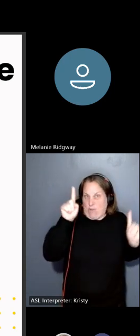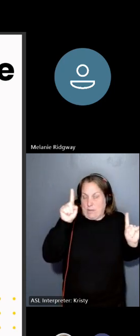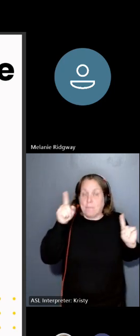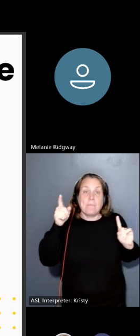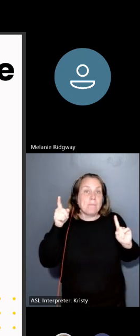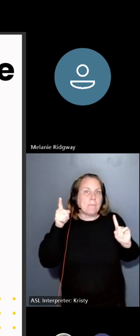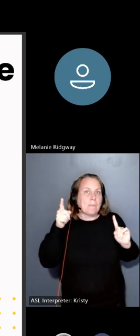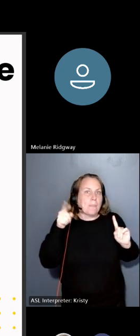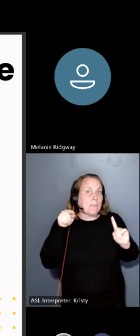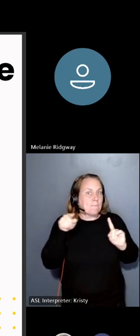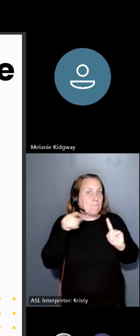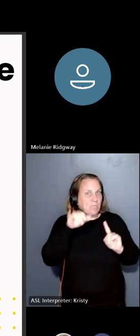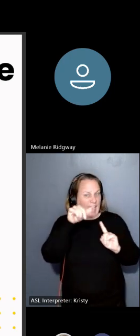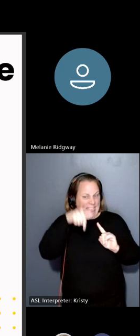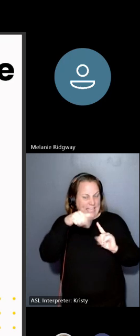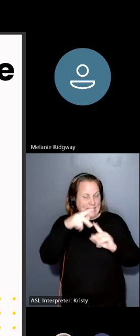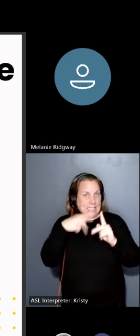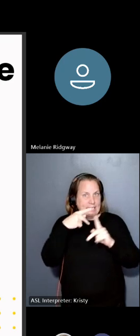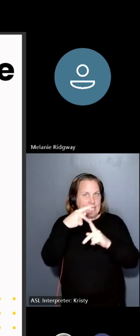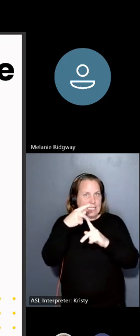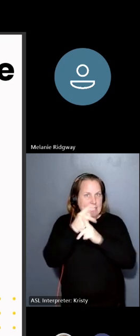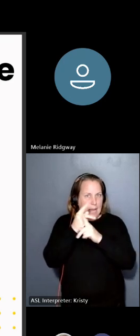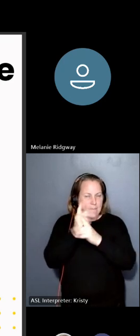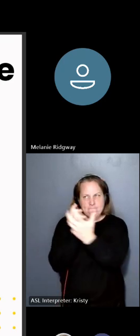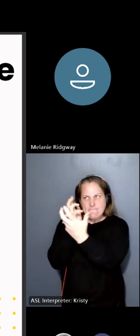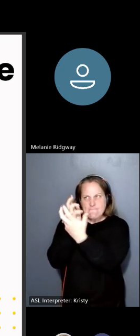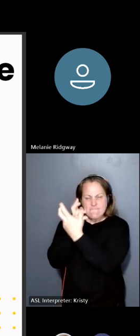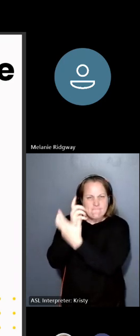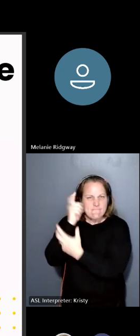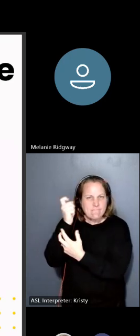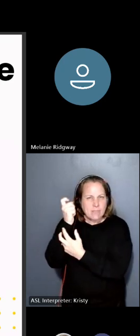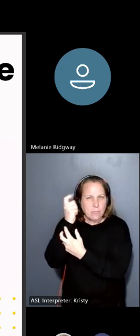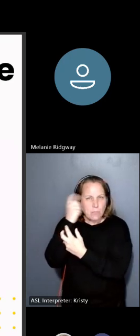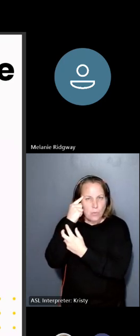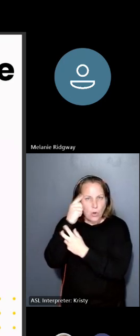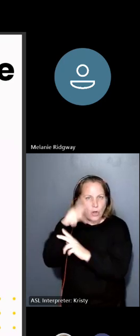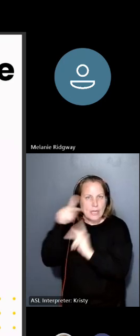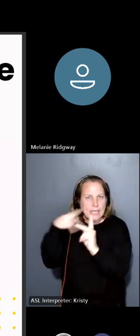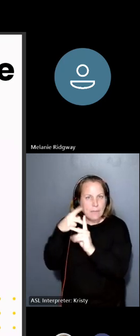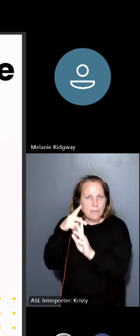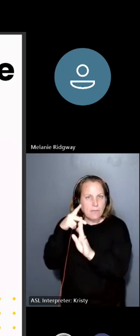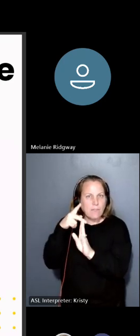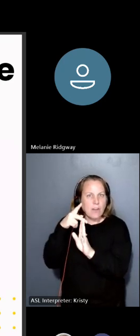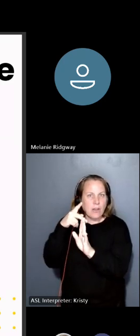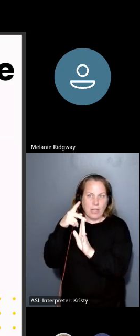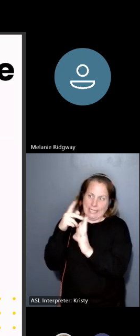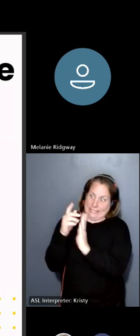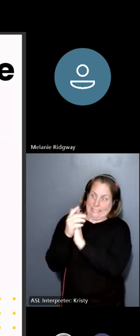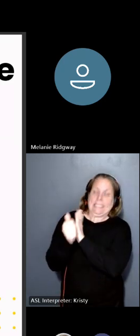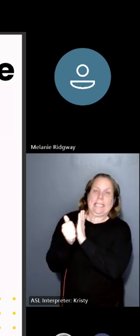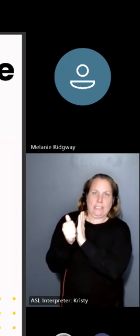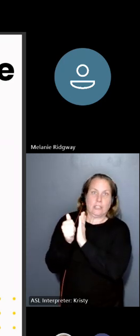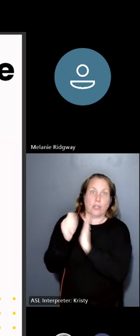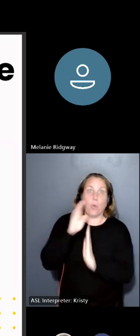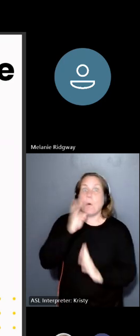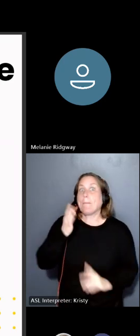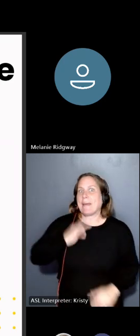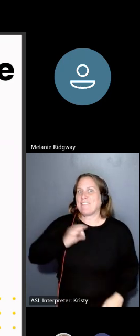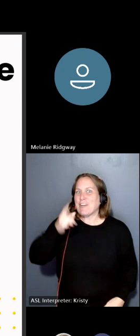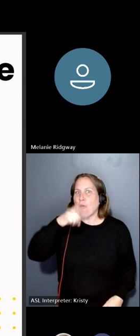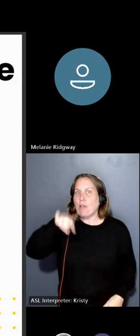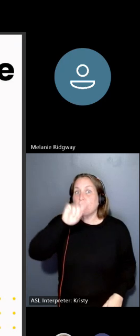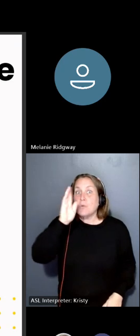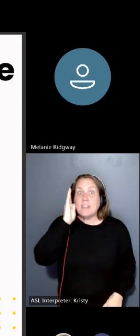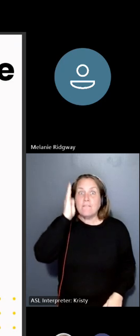are transferable skills that will benefit you throughout your career